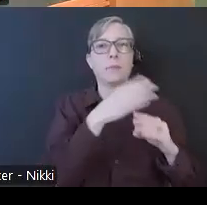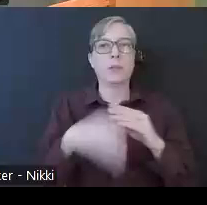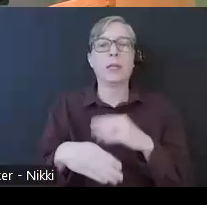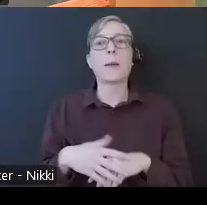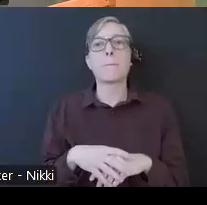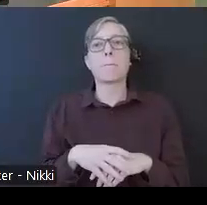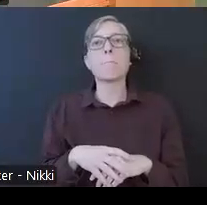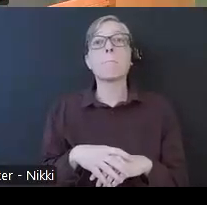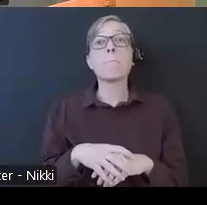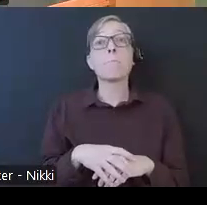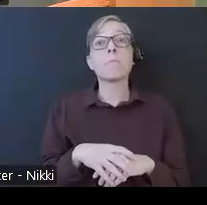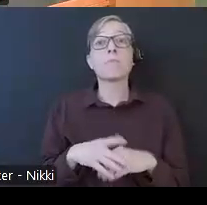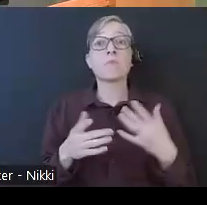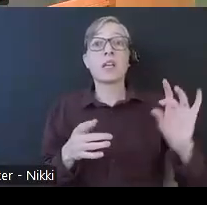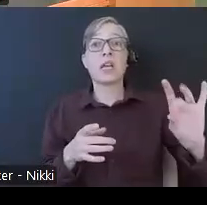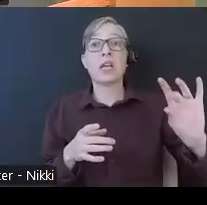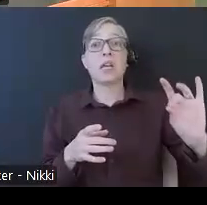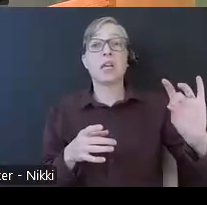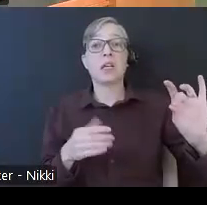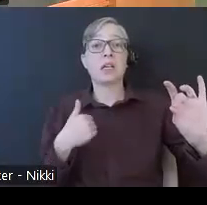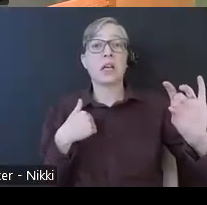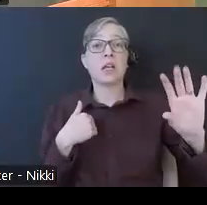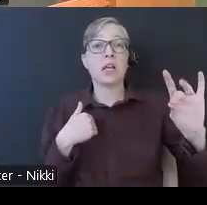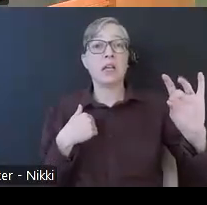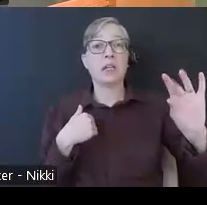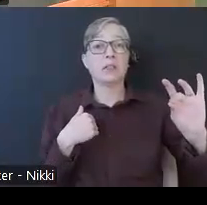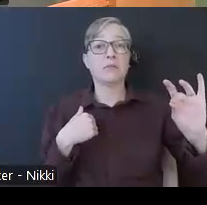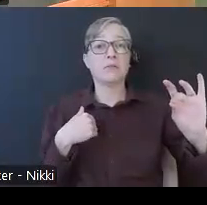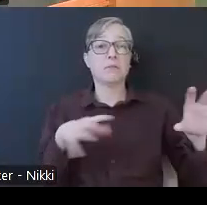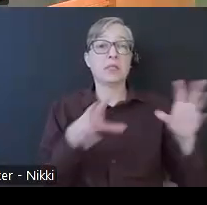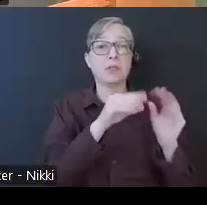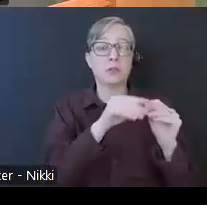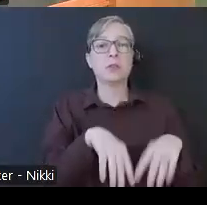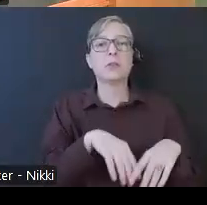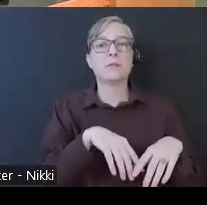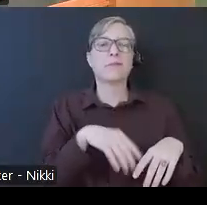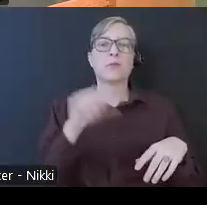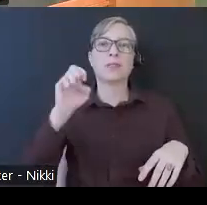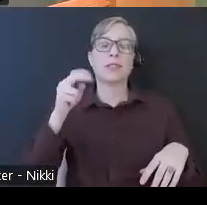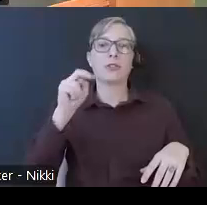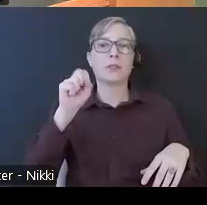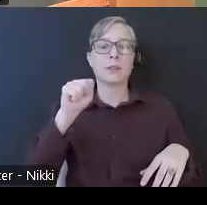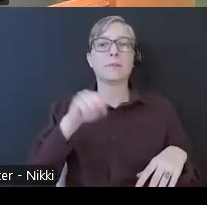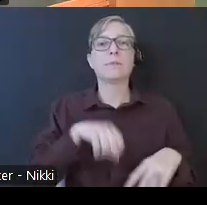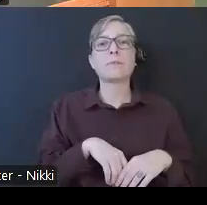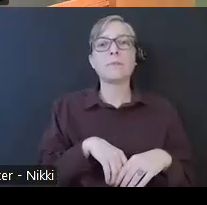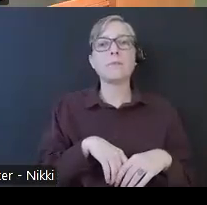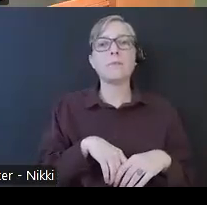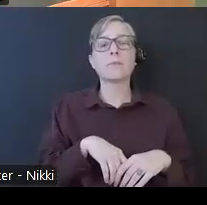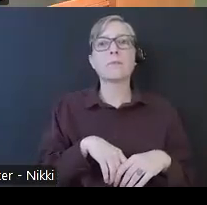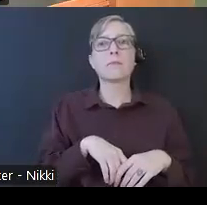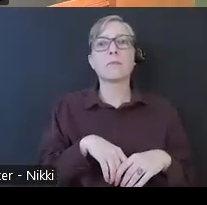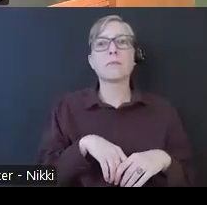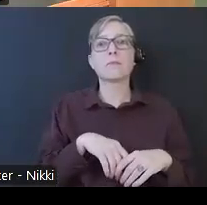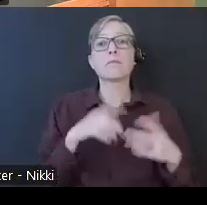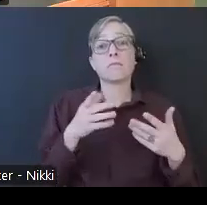I mean, they still could have been in care management, but just didn't do the program. And then you can see over here the differences at 3